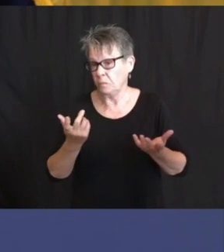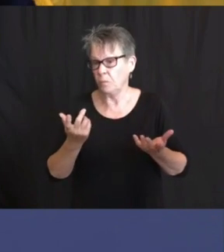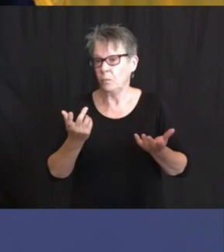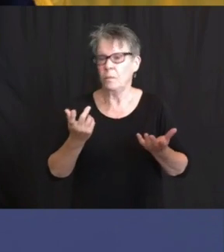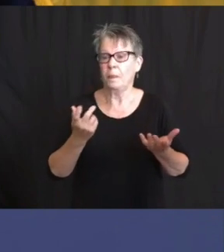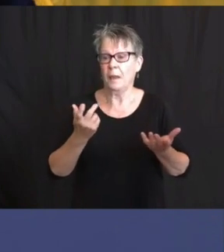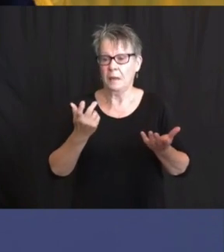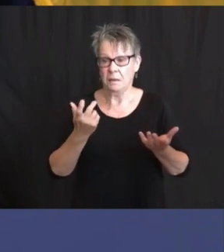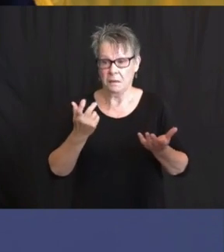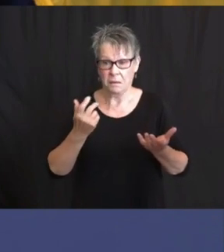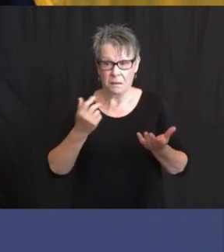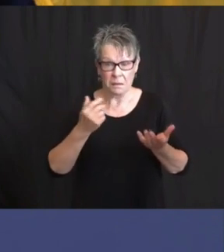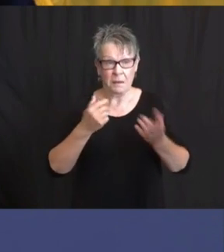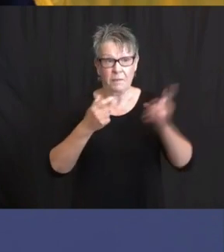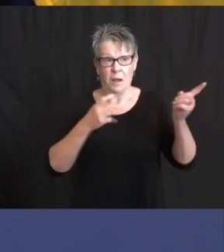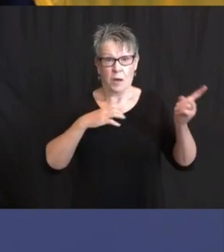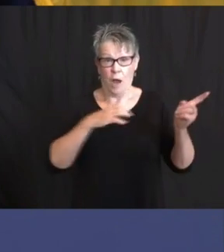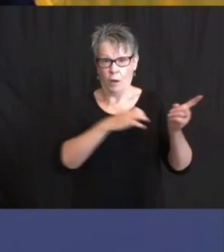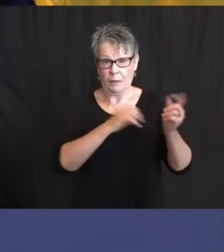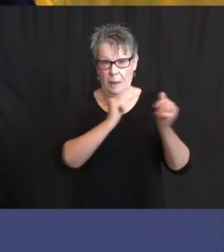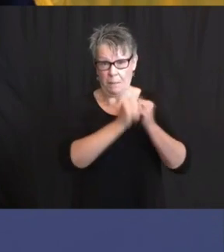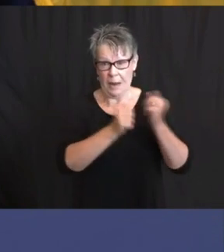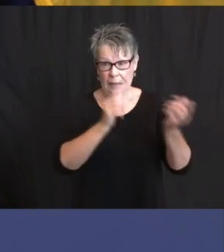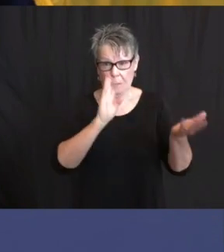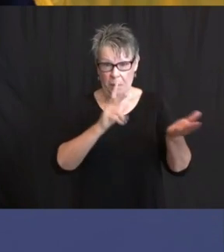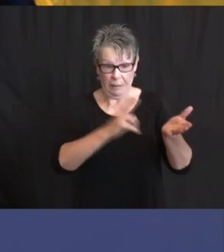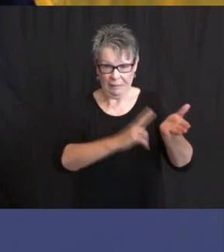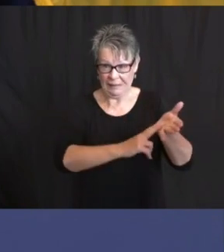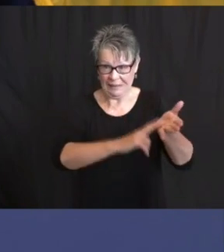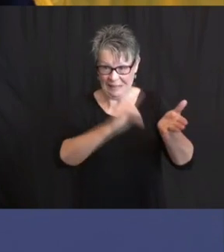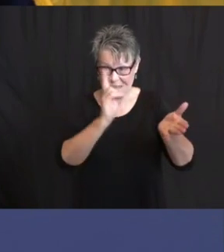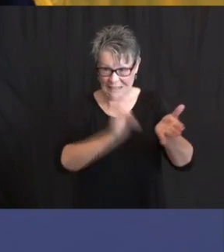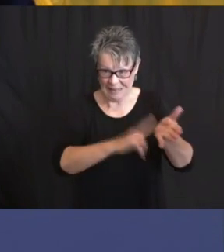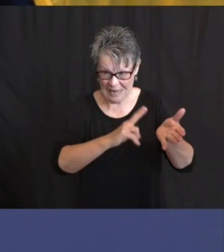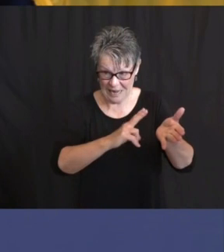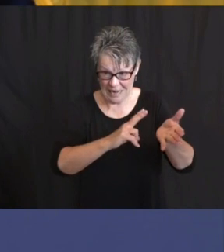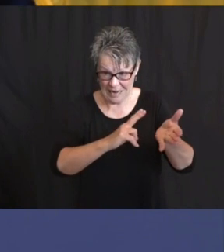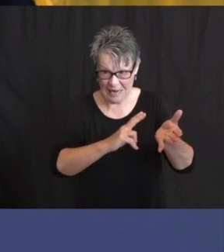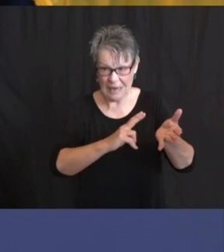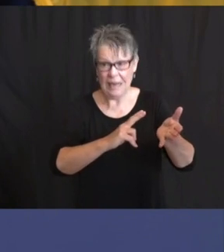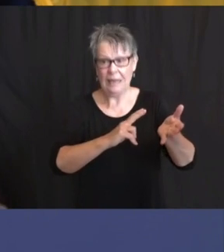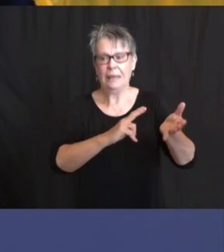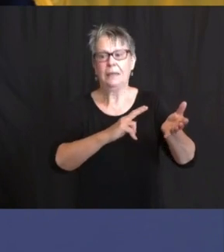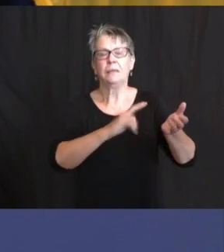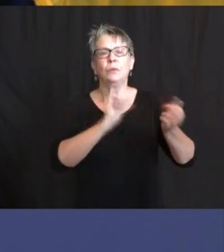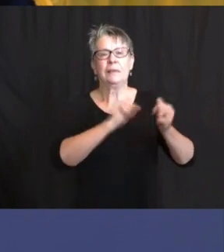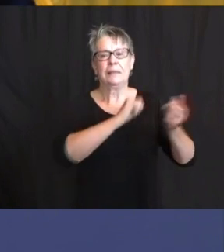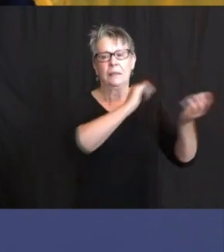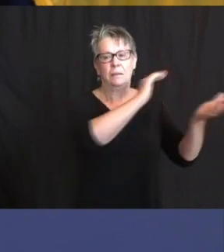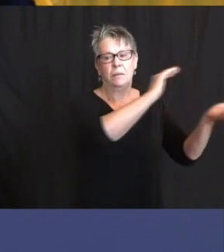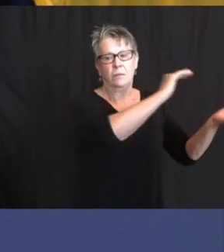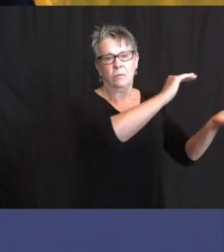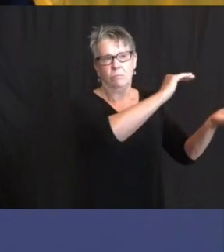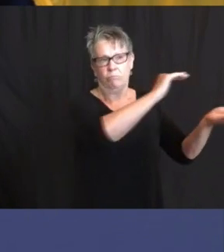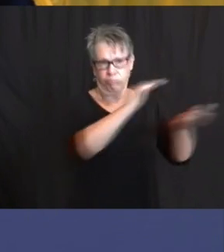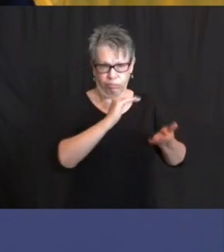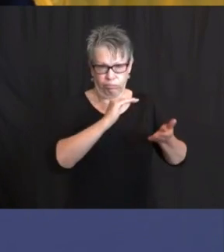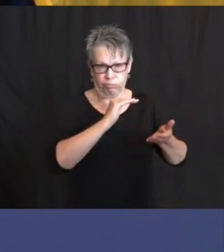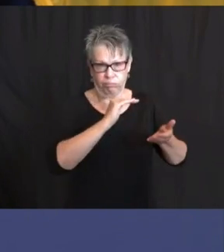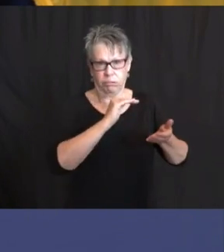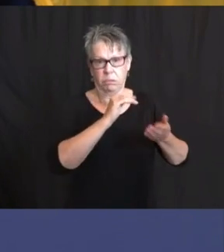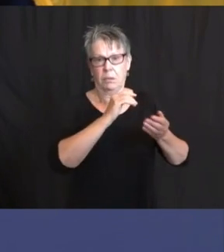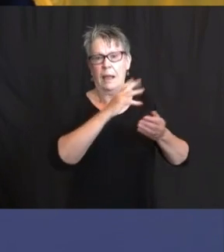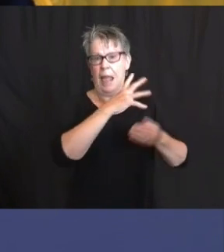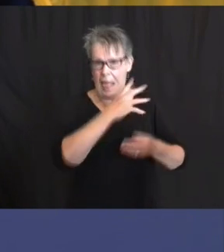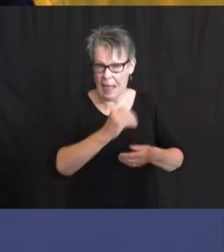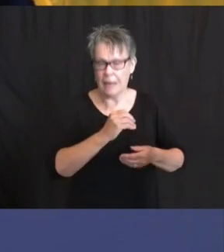and the president would sign it, we need both. And so the spirit of we're all in this together, we've got to find unusual